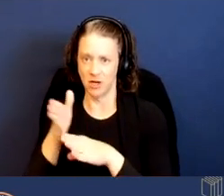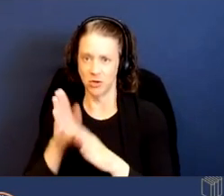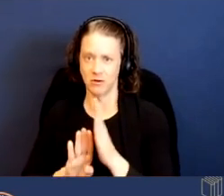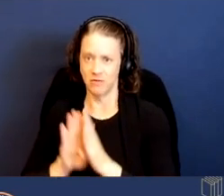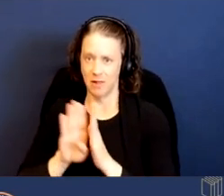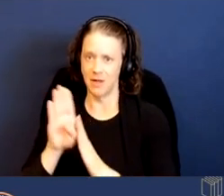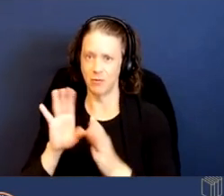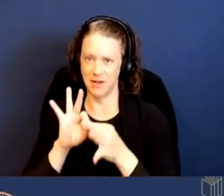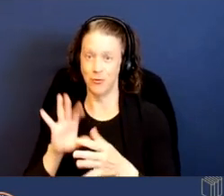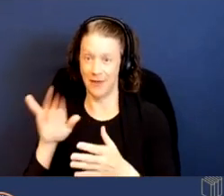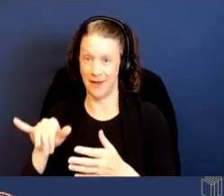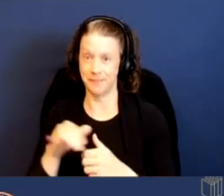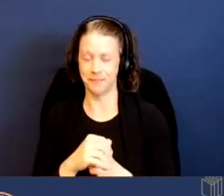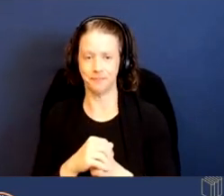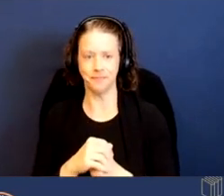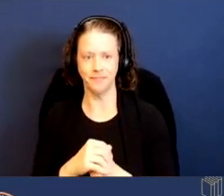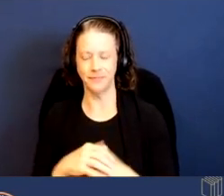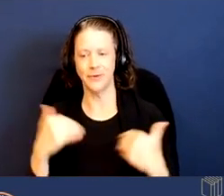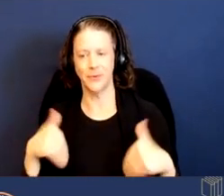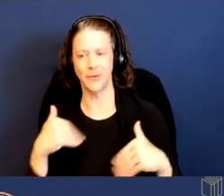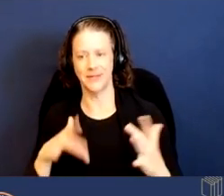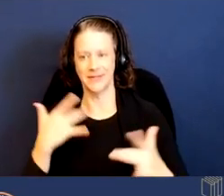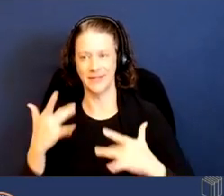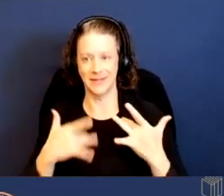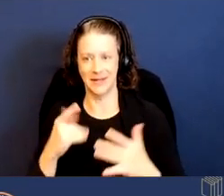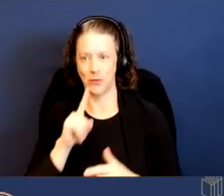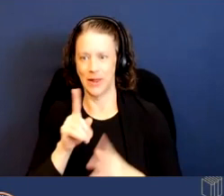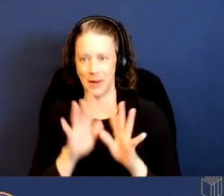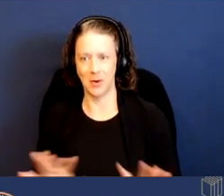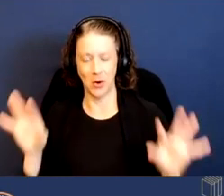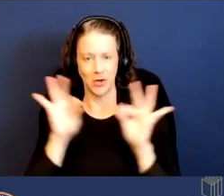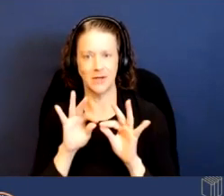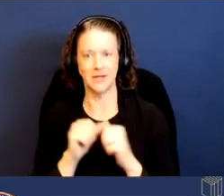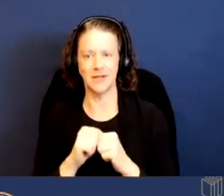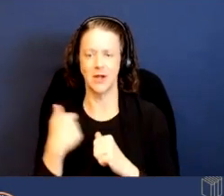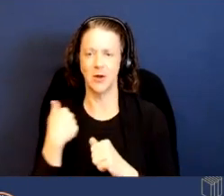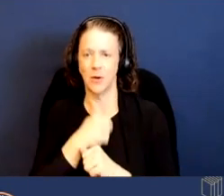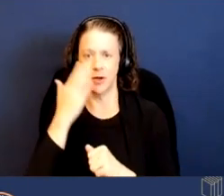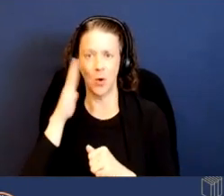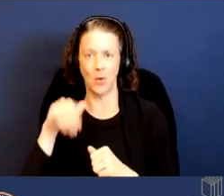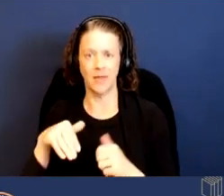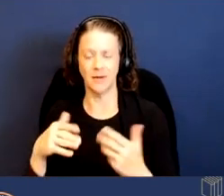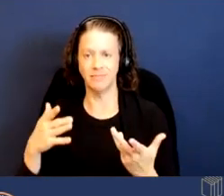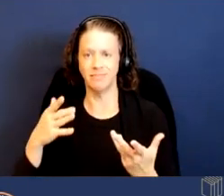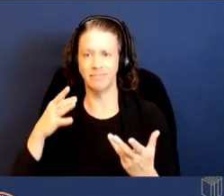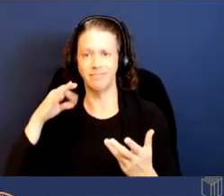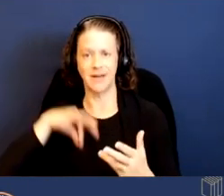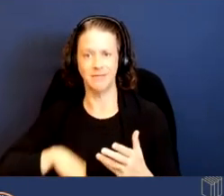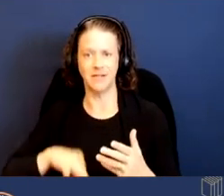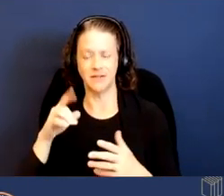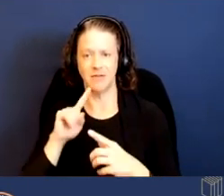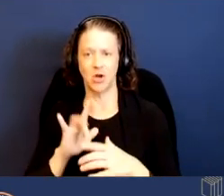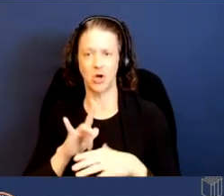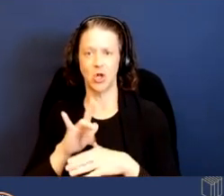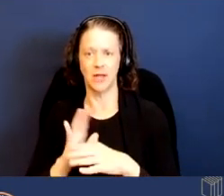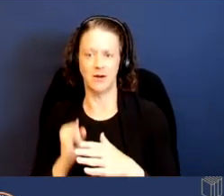is, it's really exciting and really important. We know the benefits of early intervention. The other thing that I will note with this funding